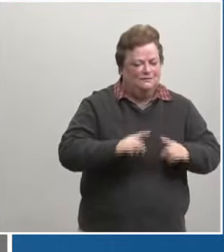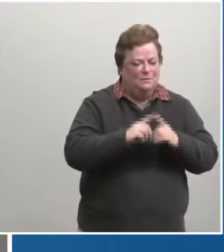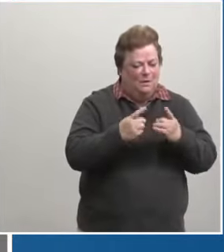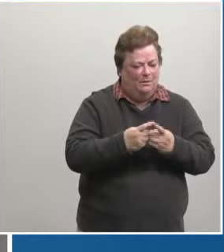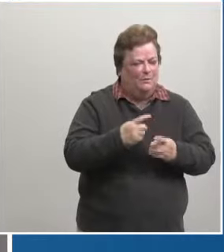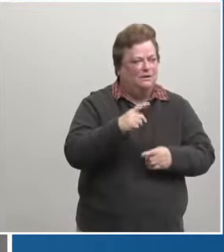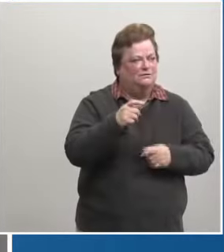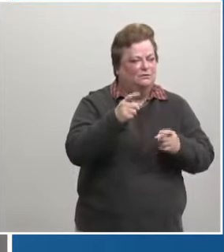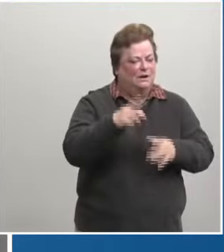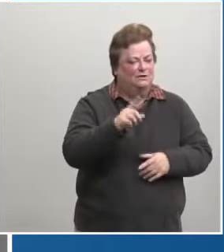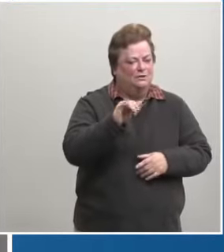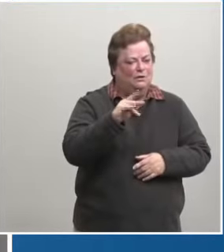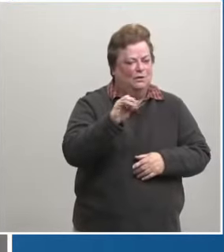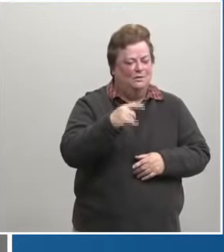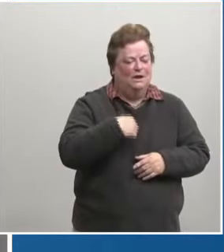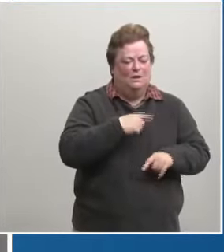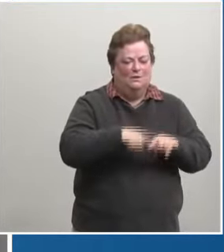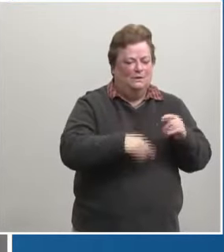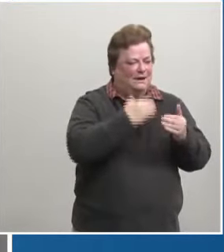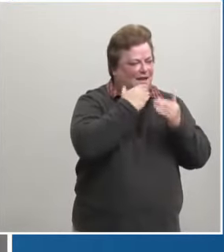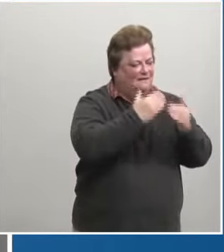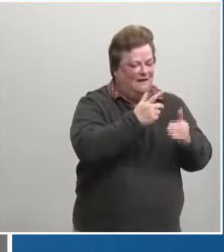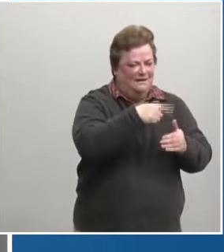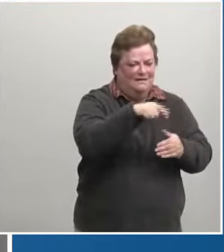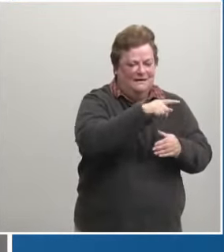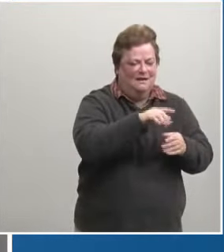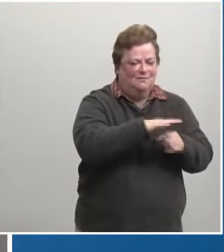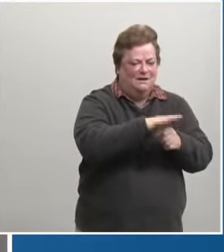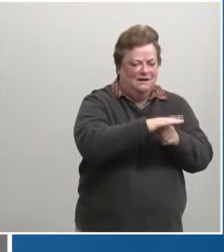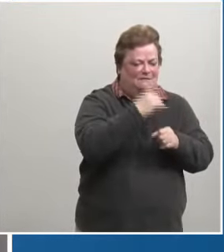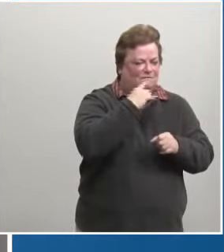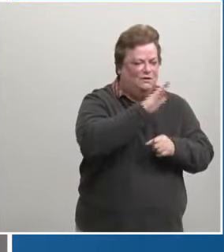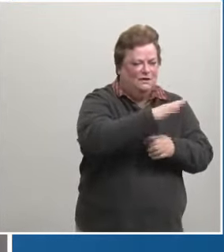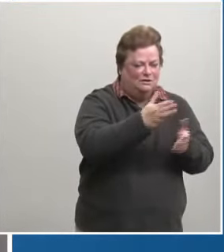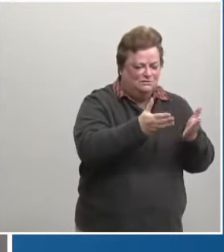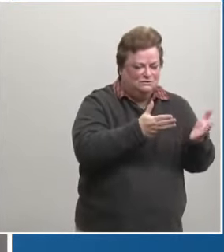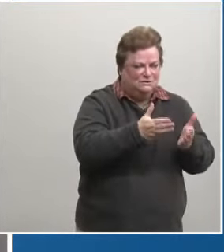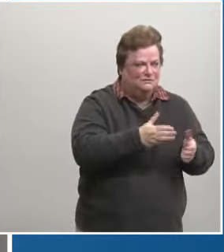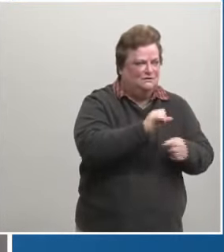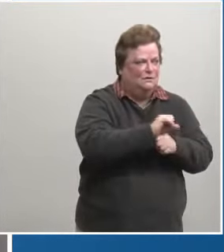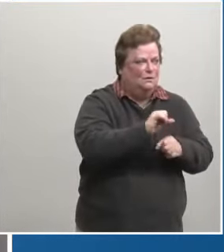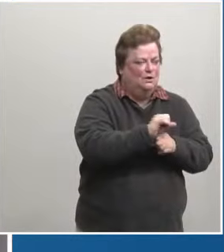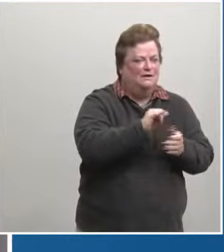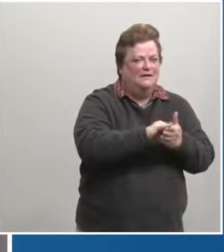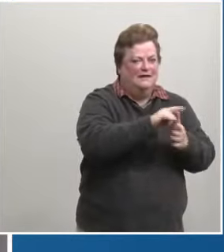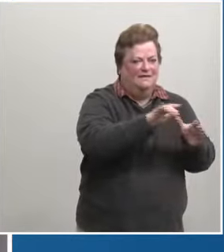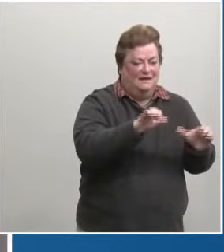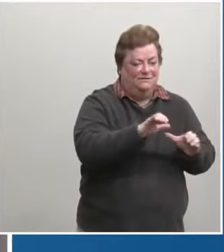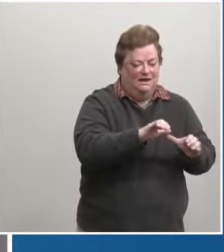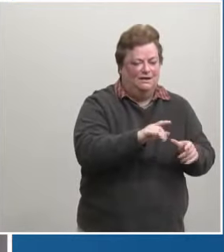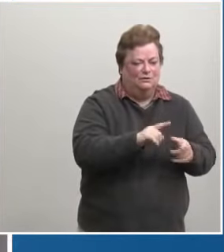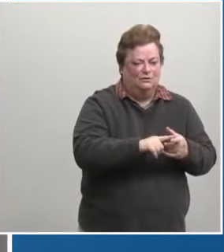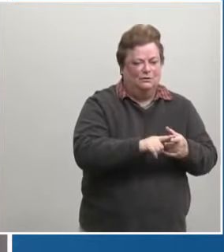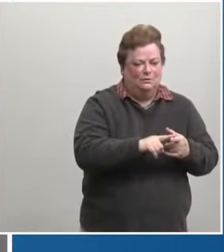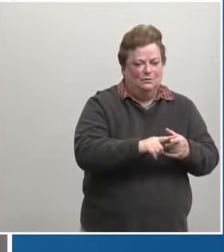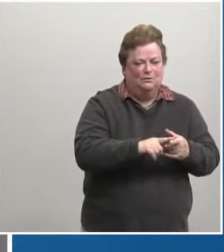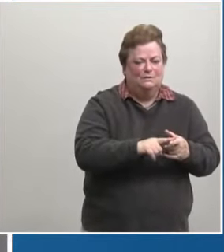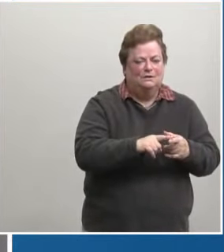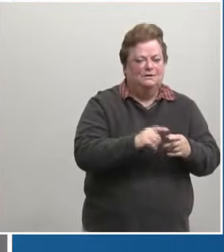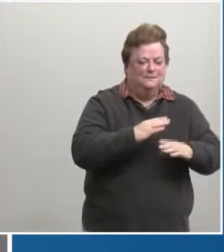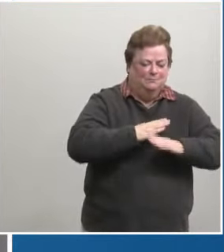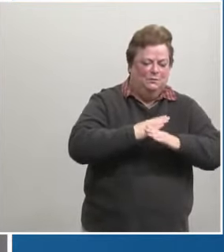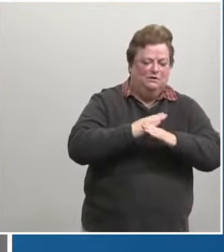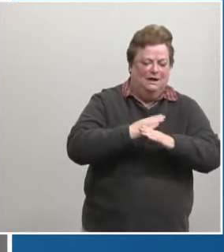Lopez and her team. And we can't thank them enough for their service and for the work that they have done to enhance the safety of